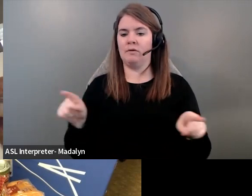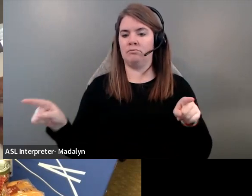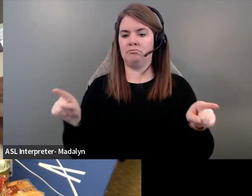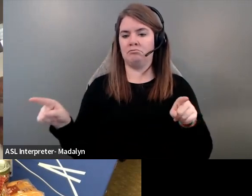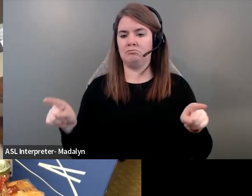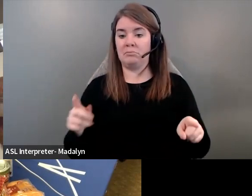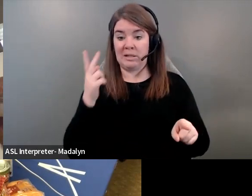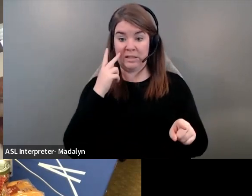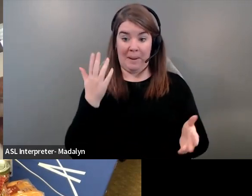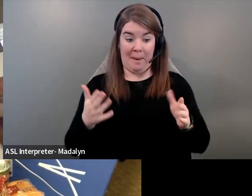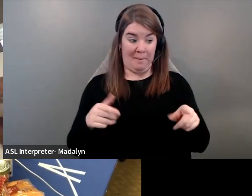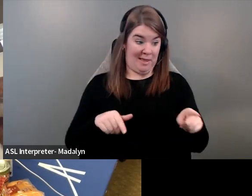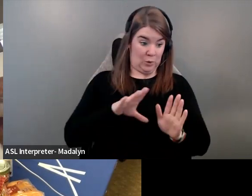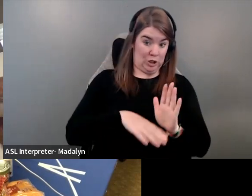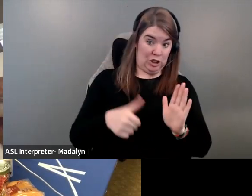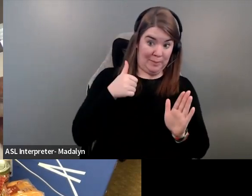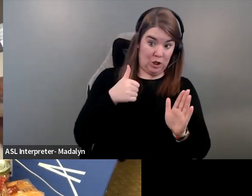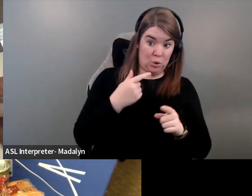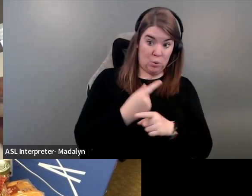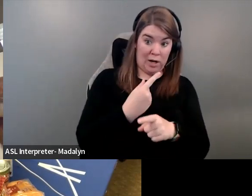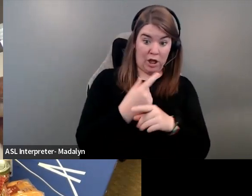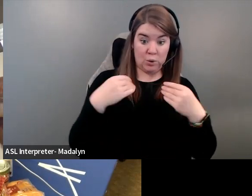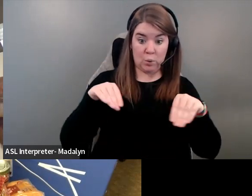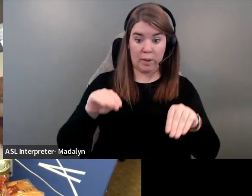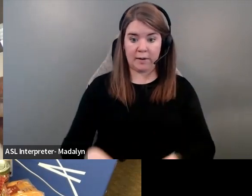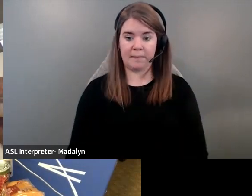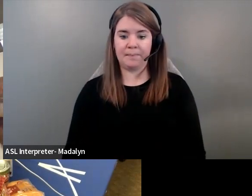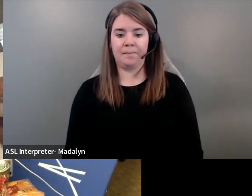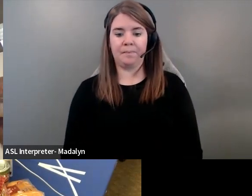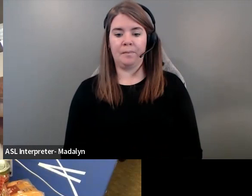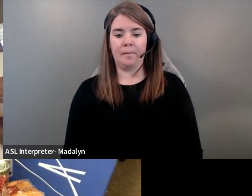are cheaper at a regular store. Another way you're saving money